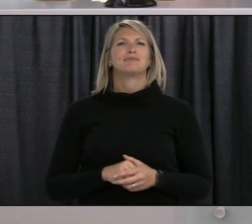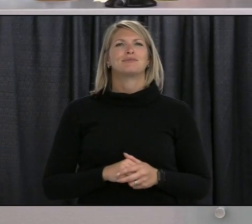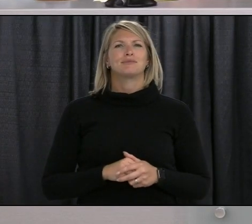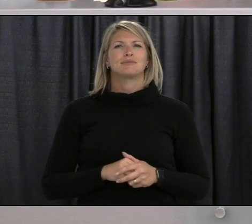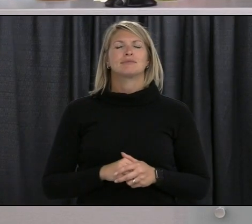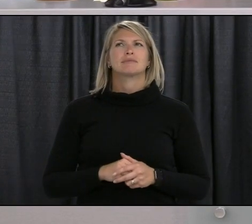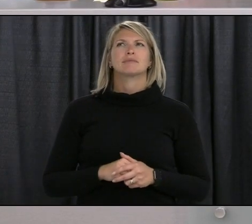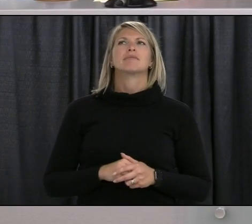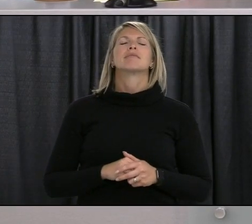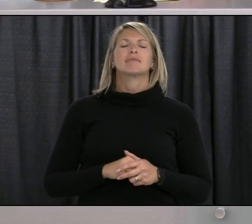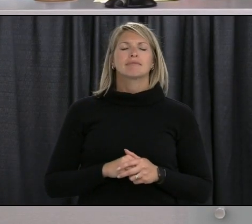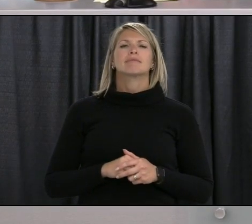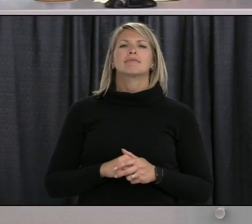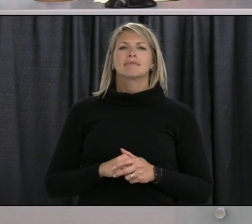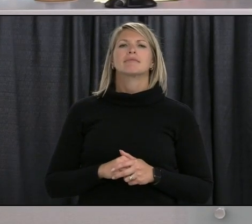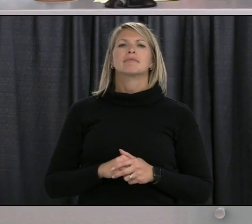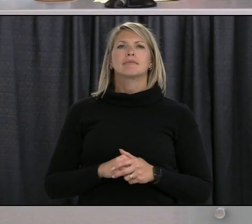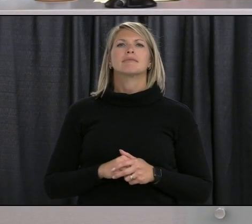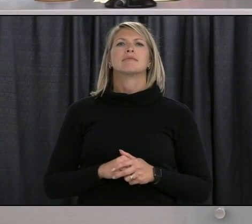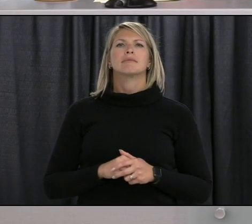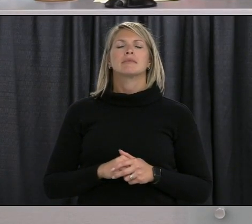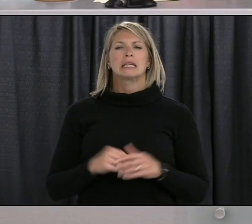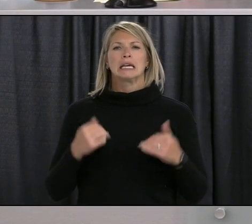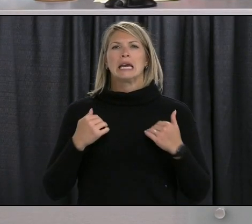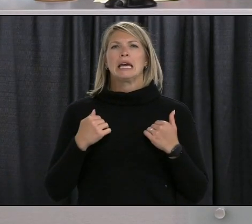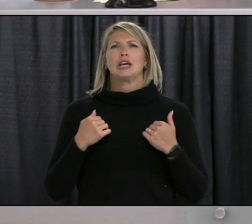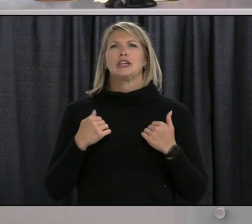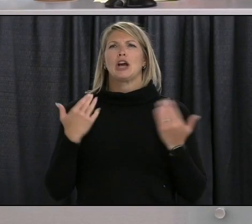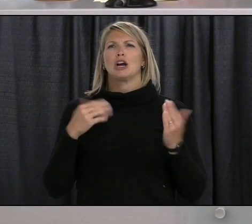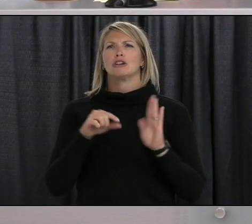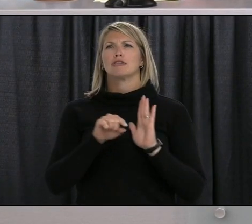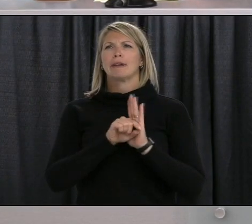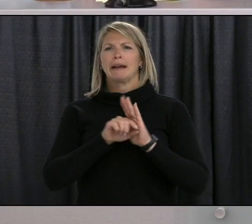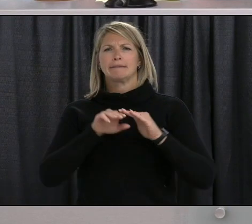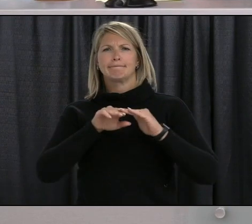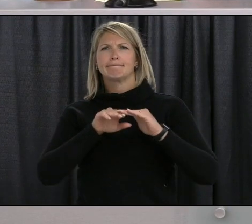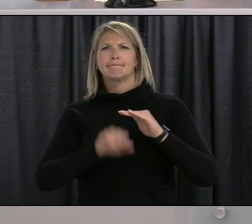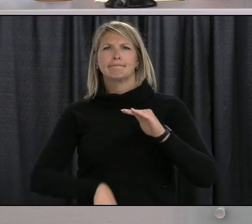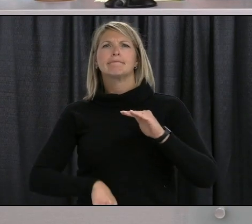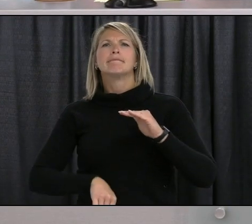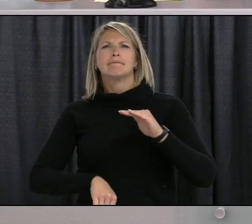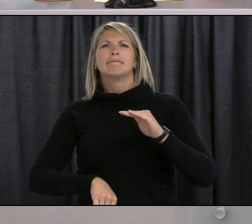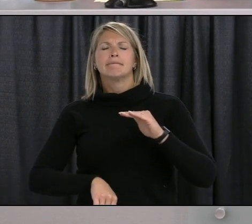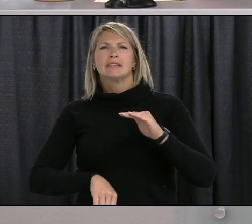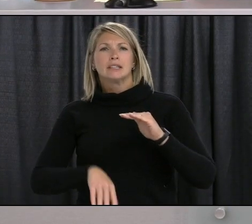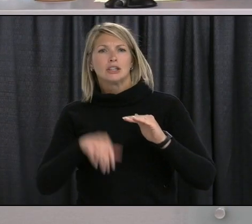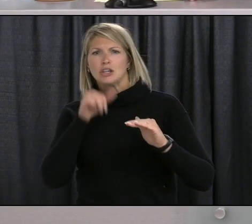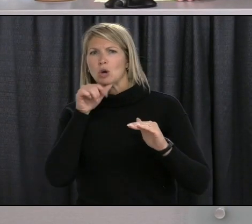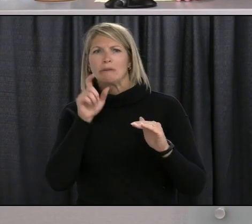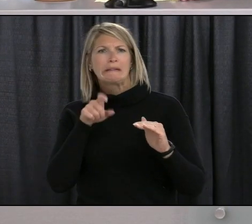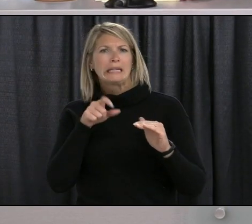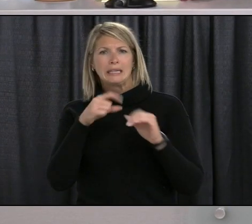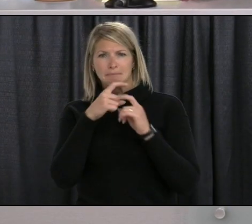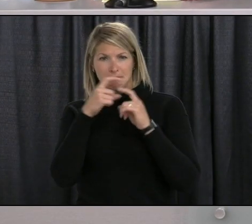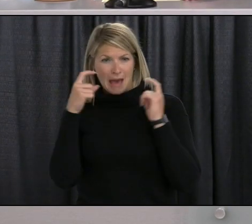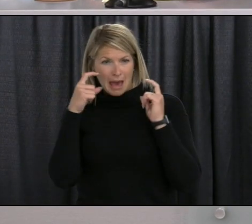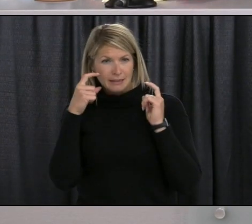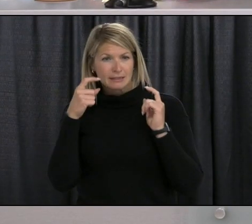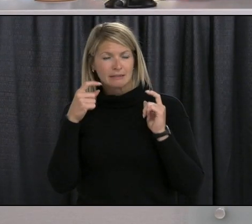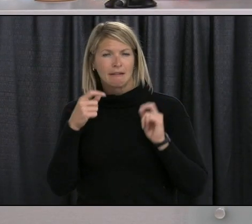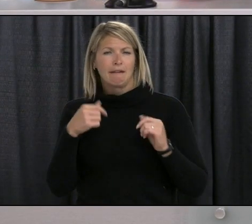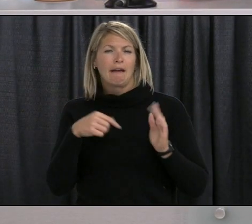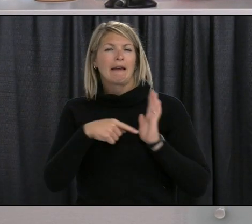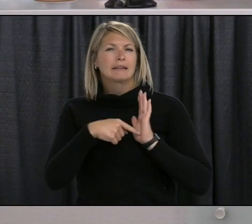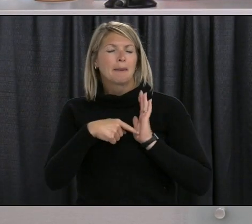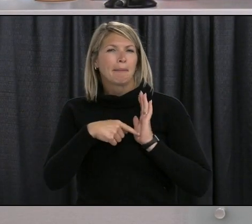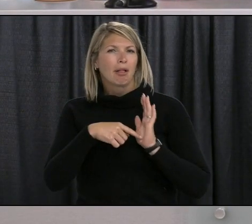Oh, sorry, that's in the younger grades, masks aren't being worn in the common areas. That's what I'm hearing from several schools